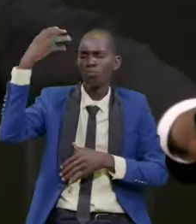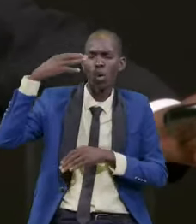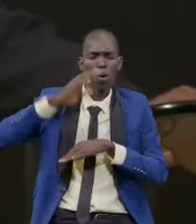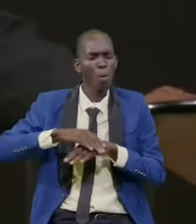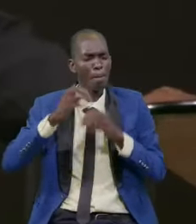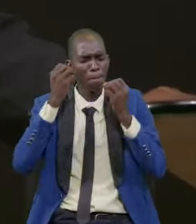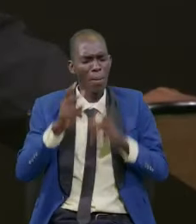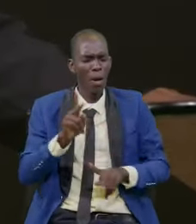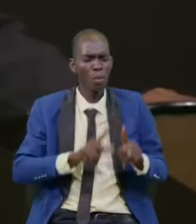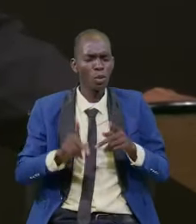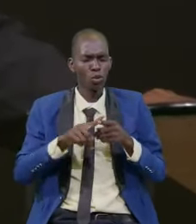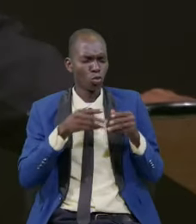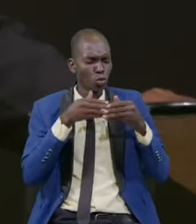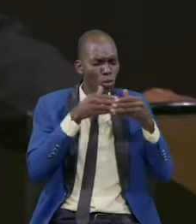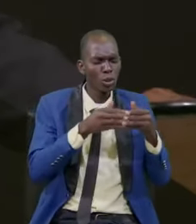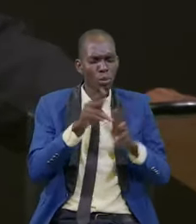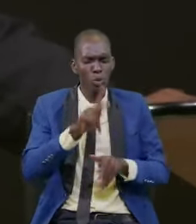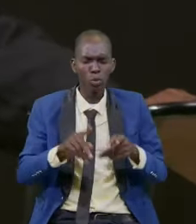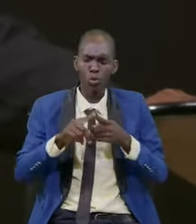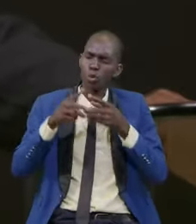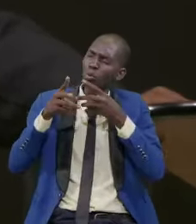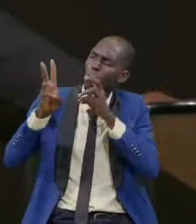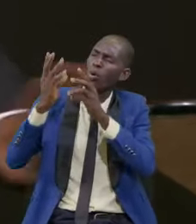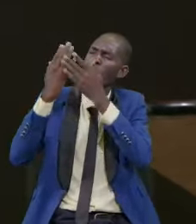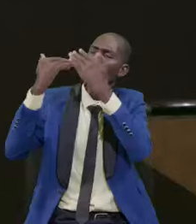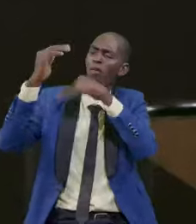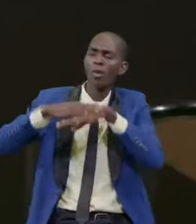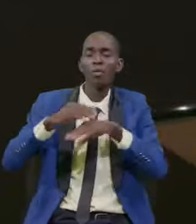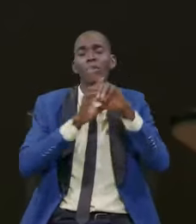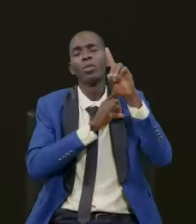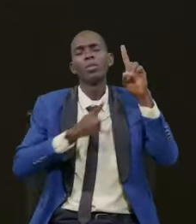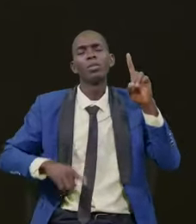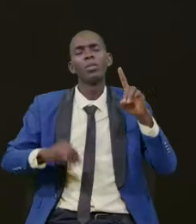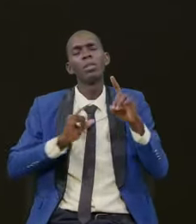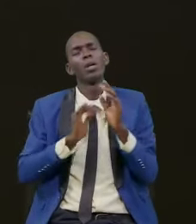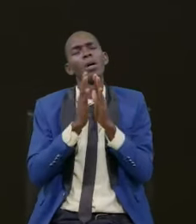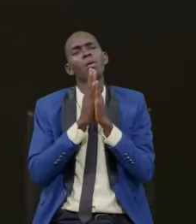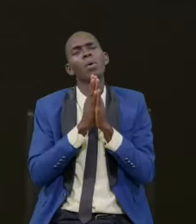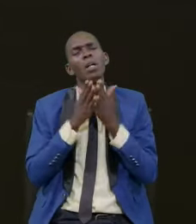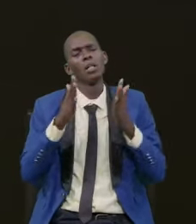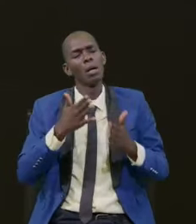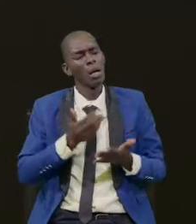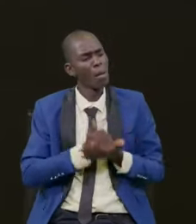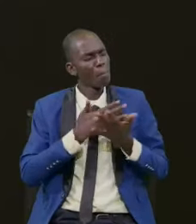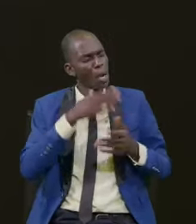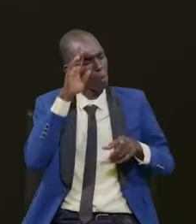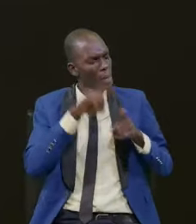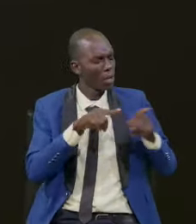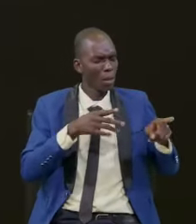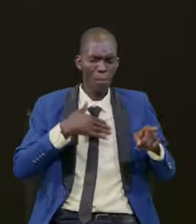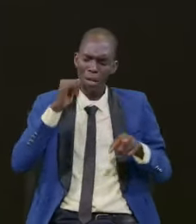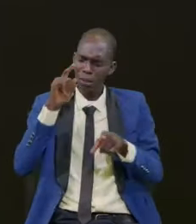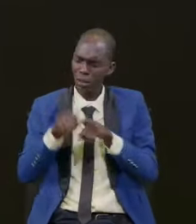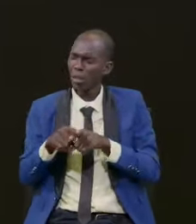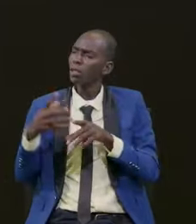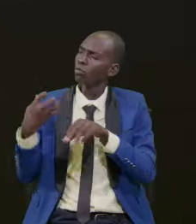to turn them the direction of the cross and of Calvary and the cross, Lord, I pray, if my brother there, my sister, they take hold of